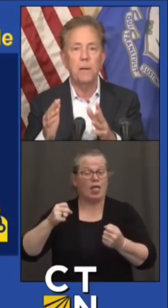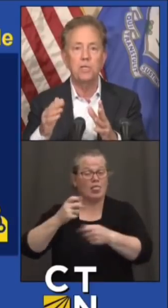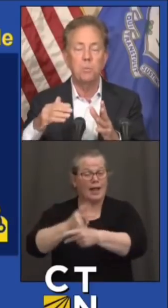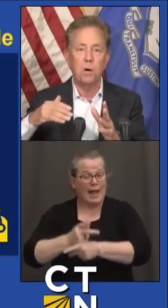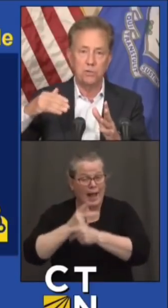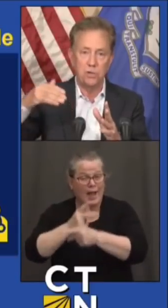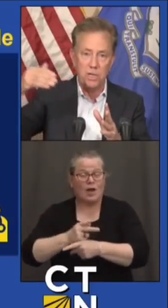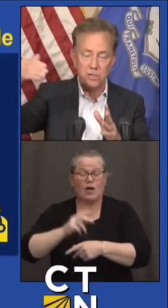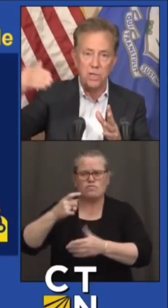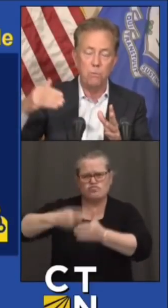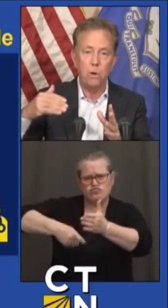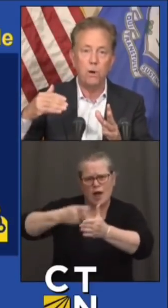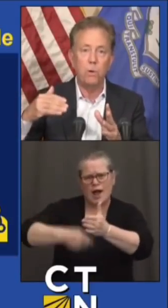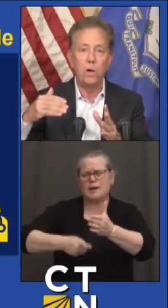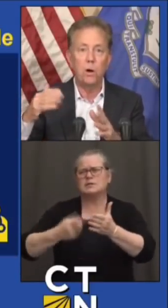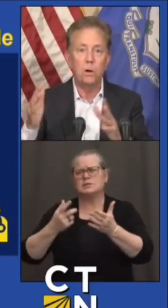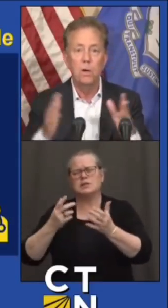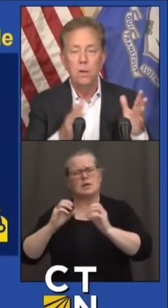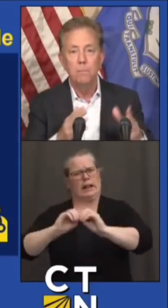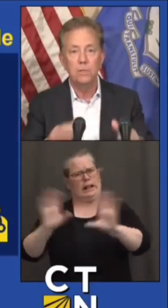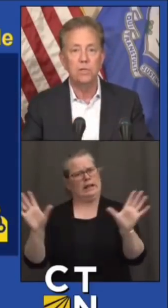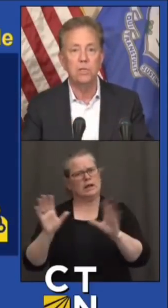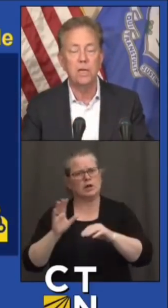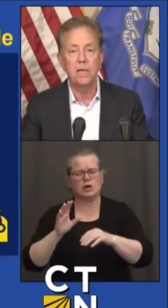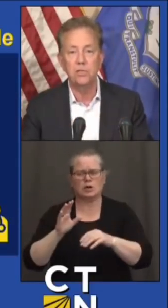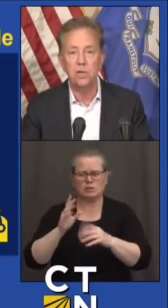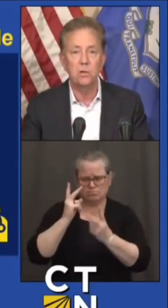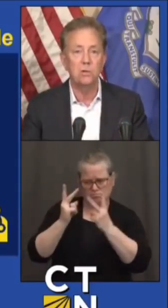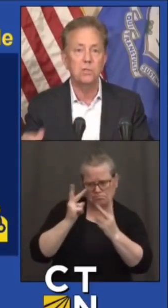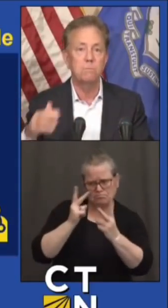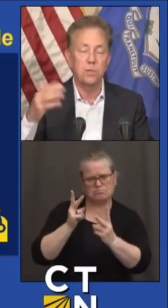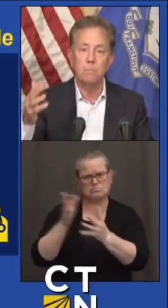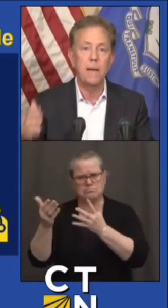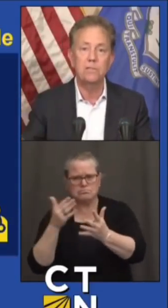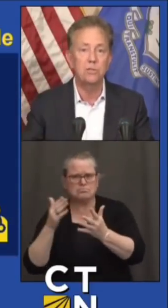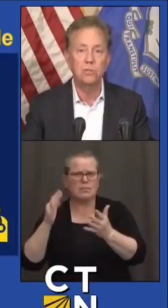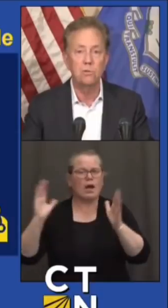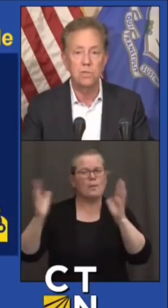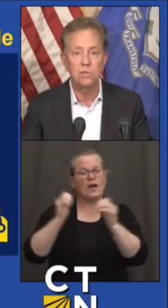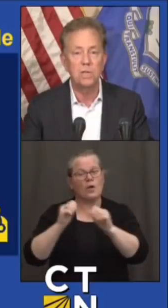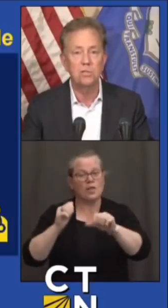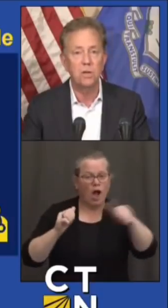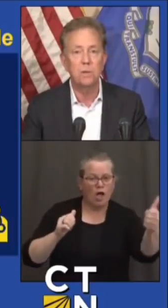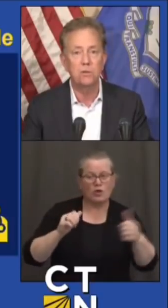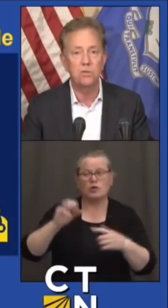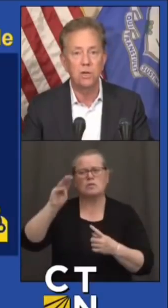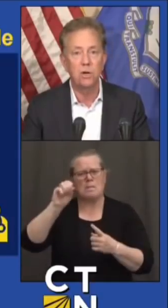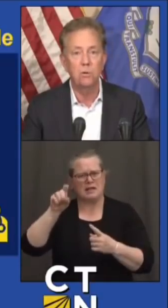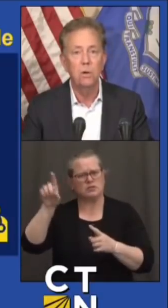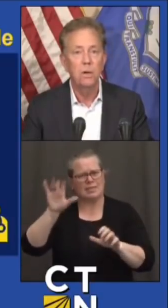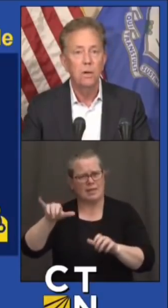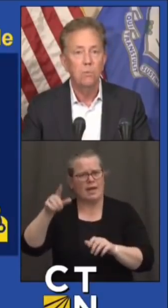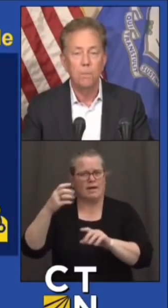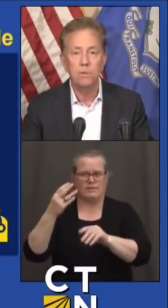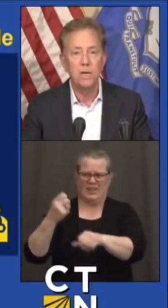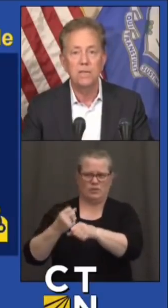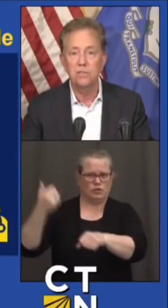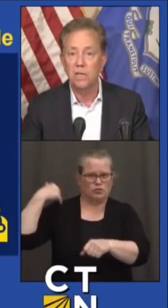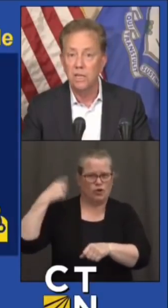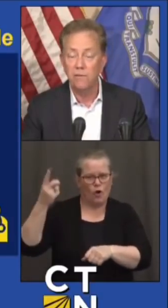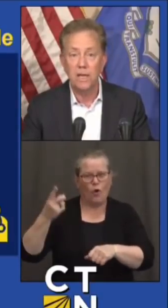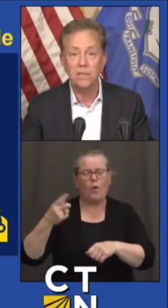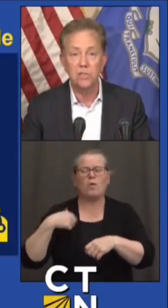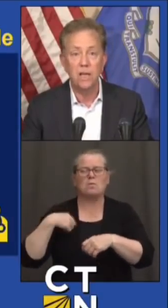quality benchmarks, so you can see where we are positioned against others, something Massachusetts did some years ago,